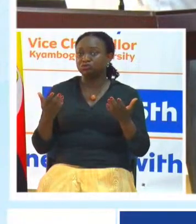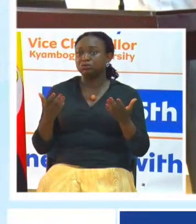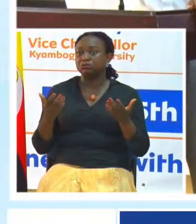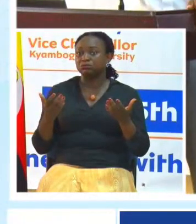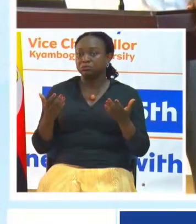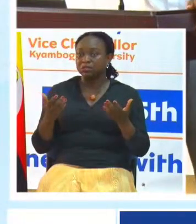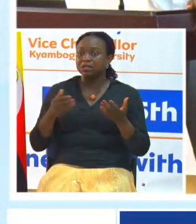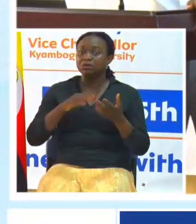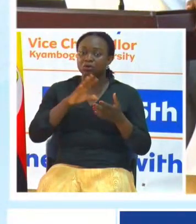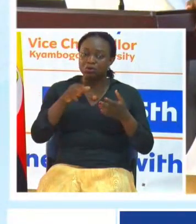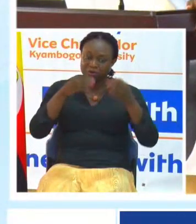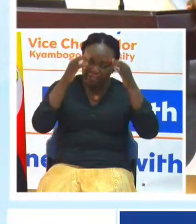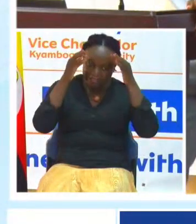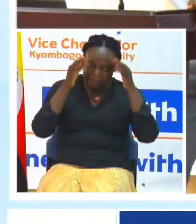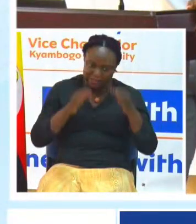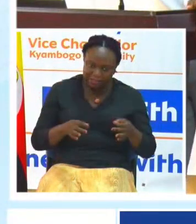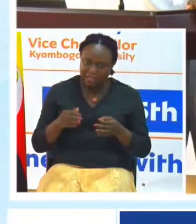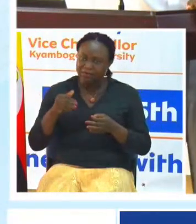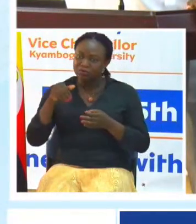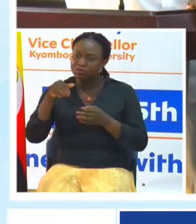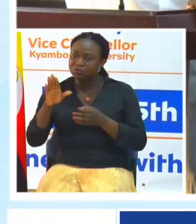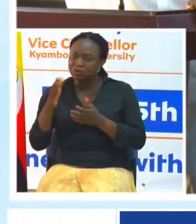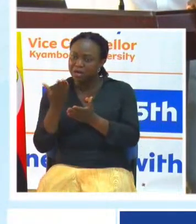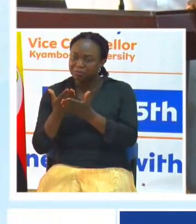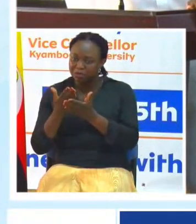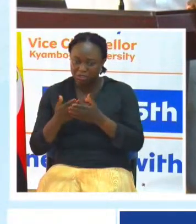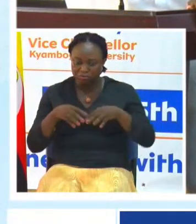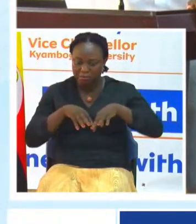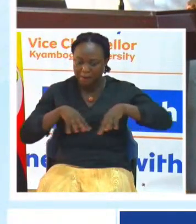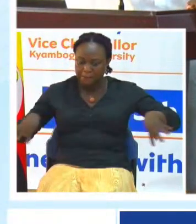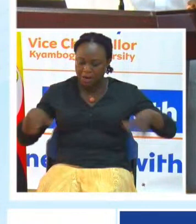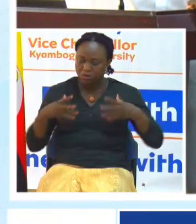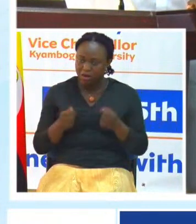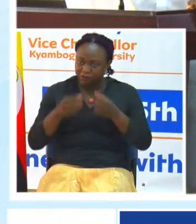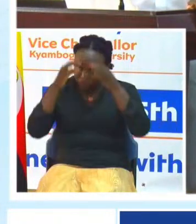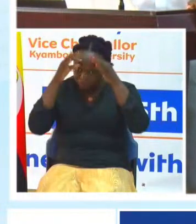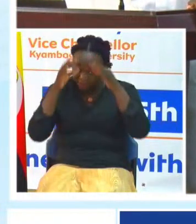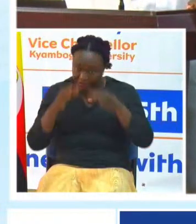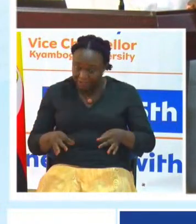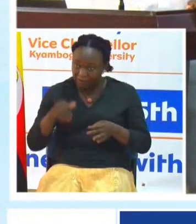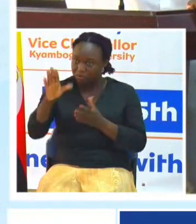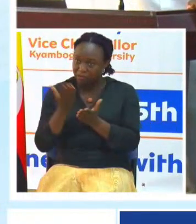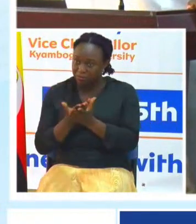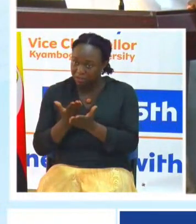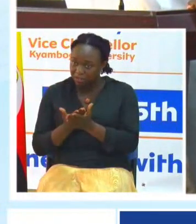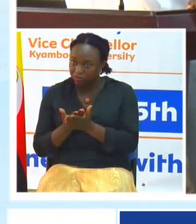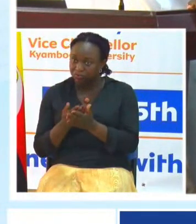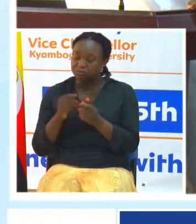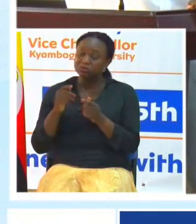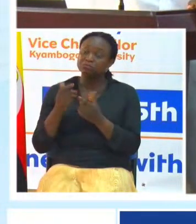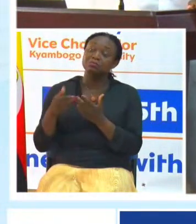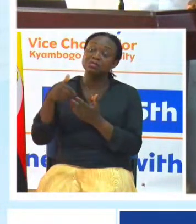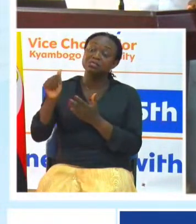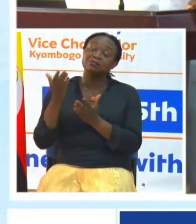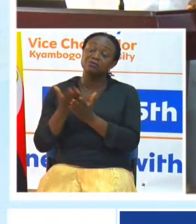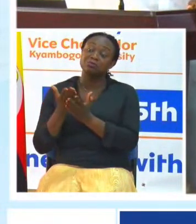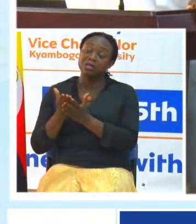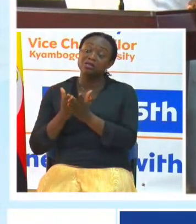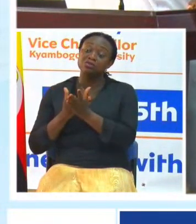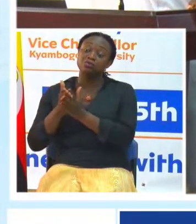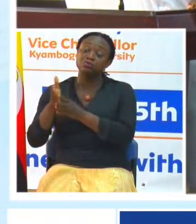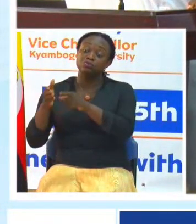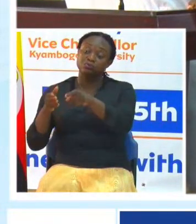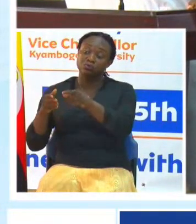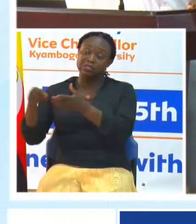a collective decision on your application, for graduate studies, once you apply, even though you apply through the central